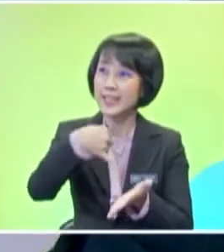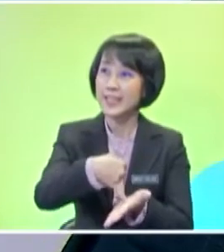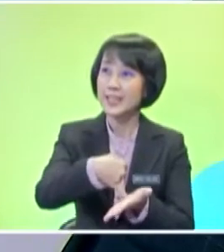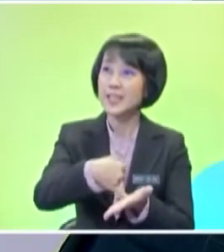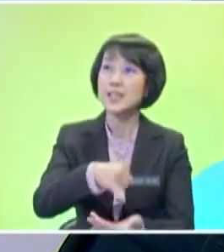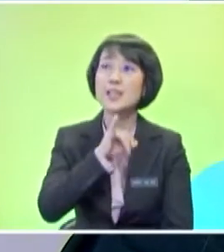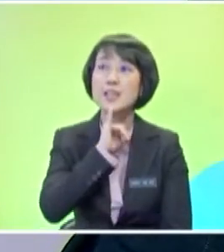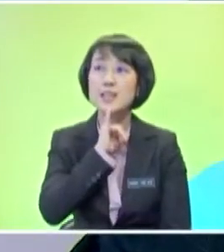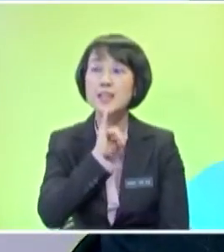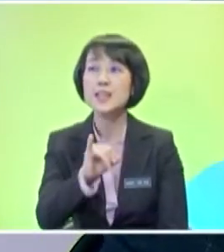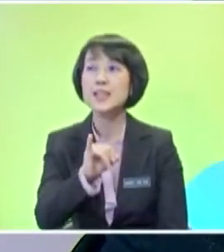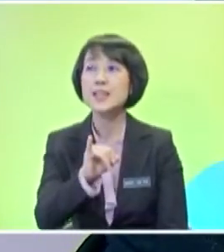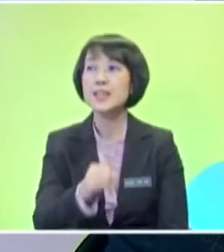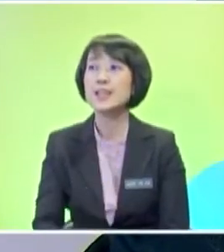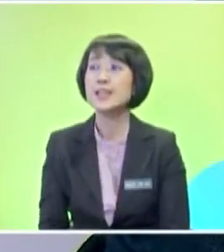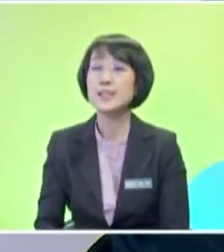is